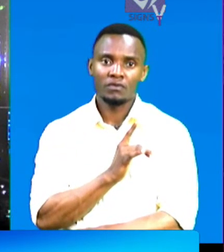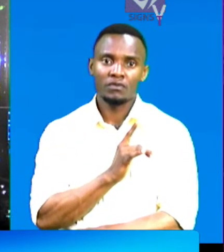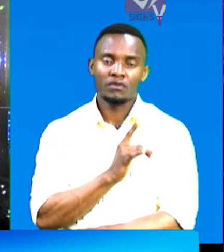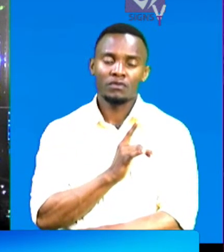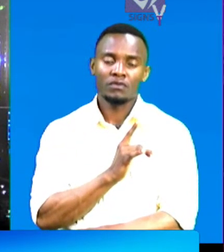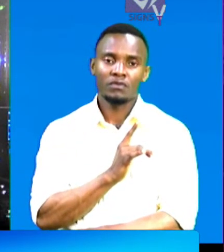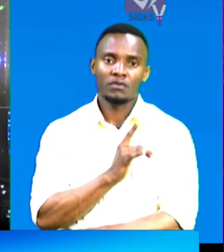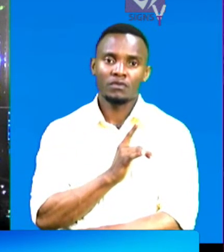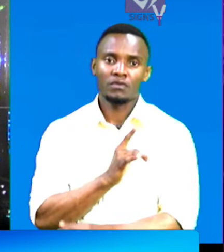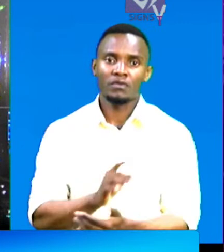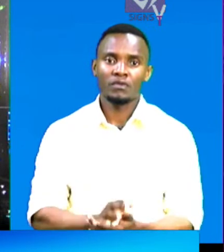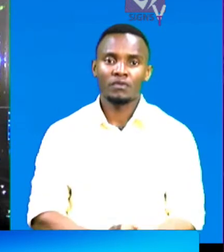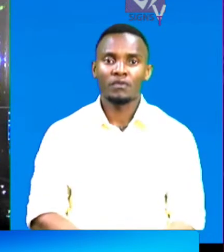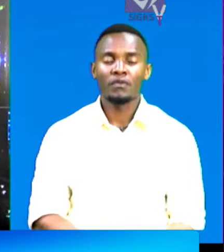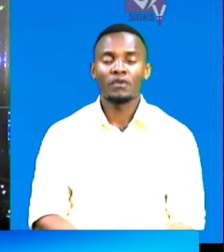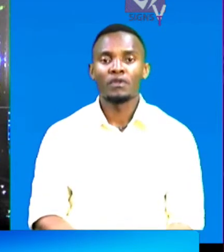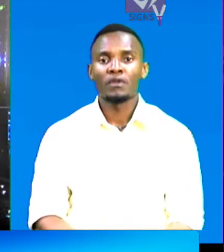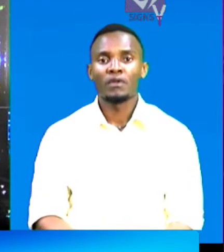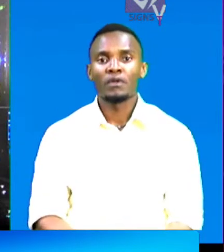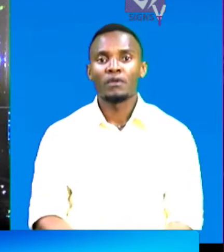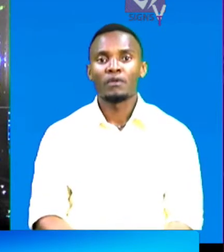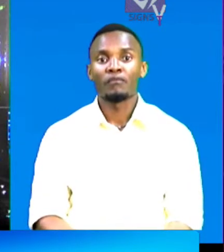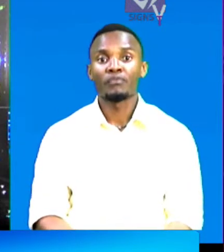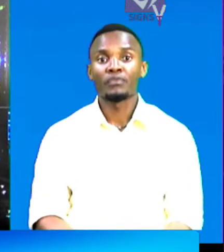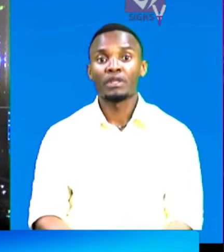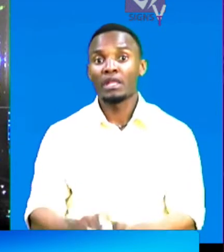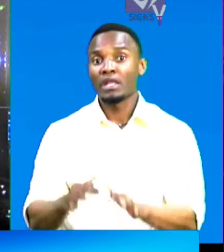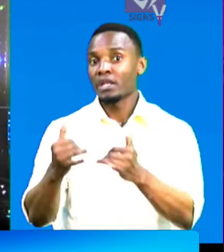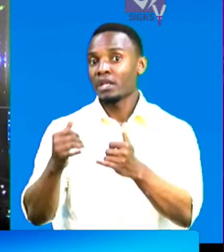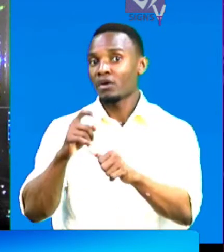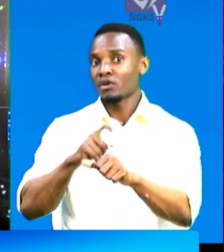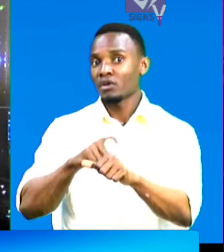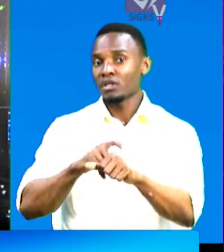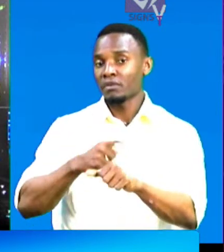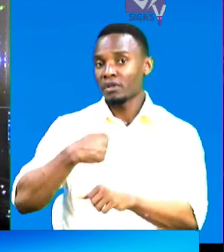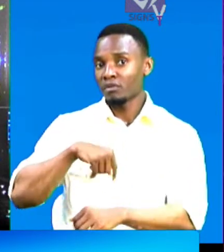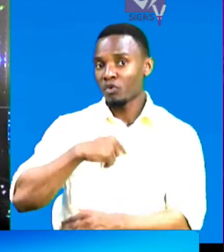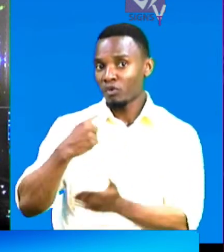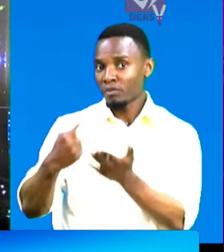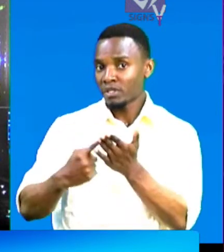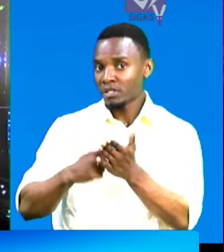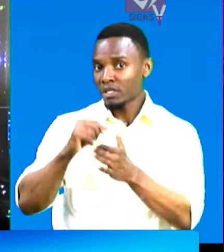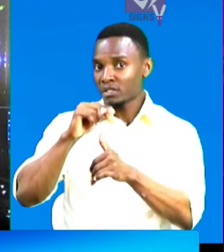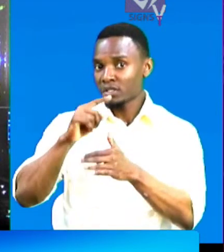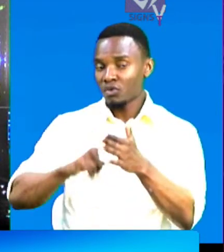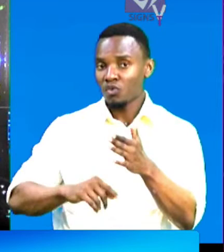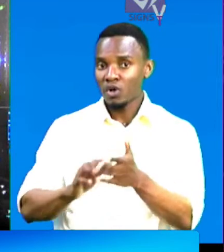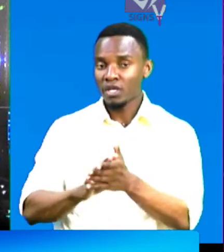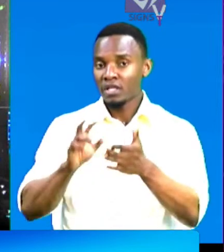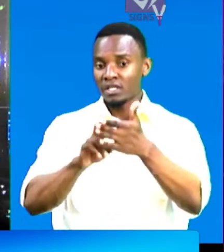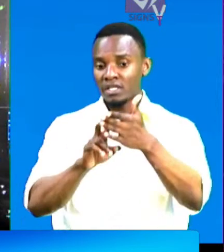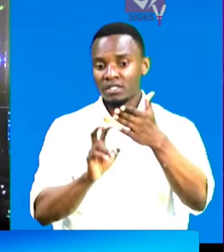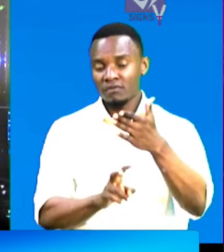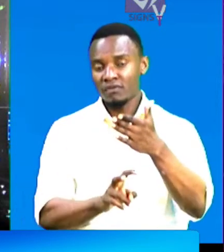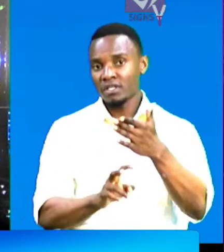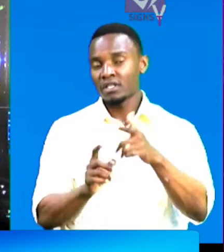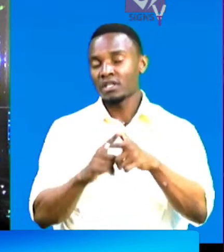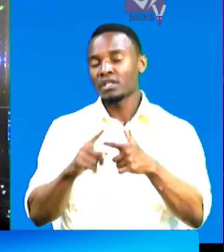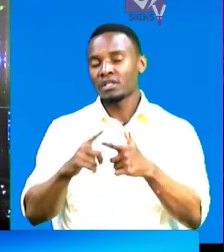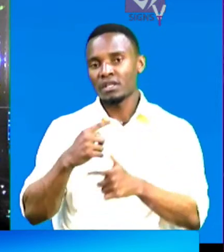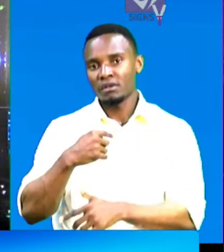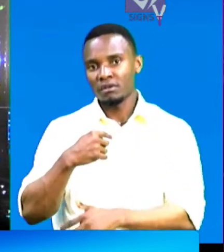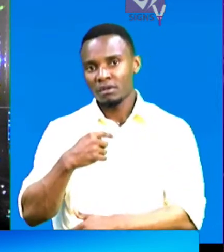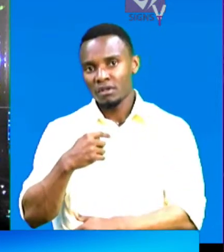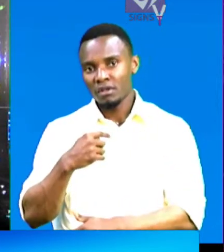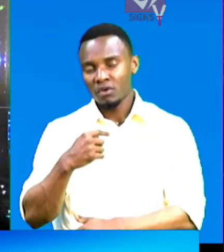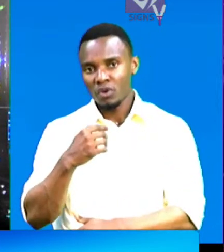orders are placed. So when we will be looking at the disadvantages, there's something that we'll talk